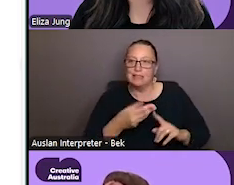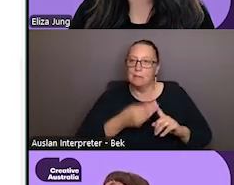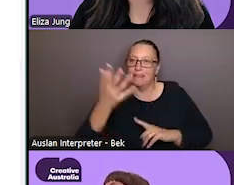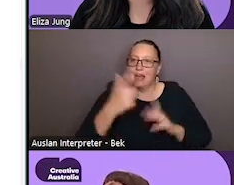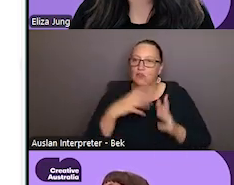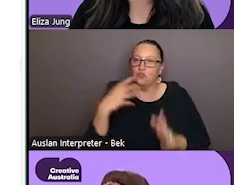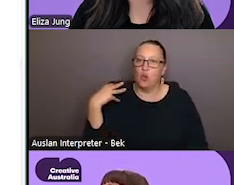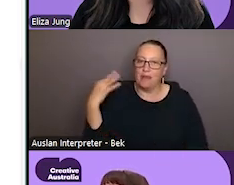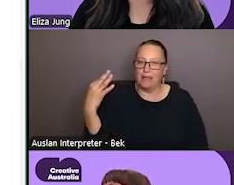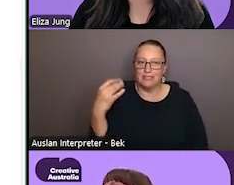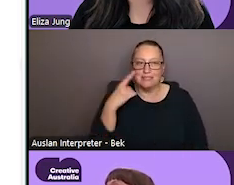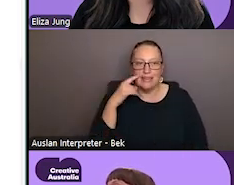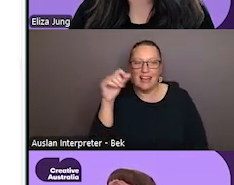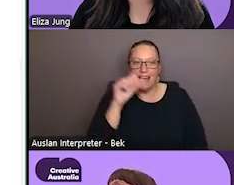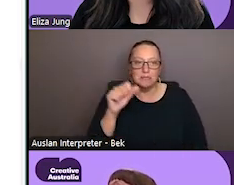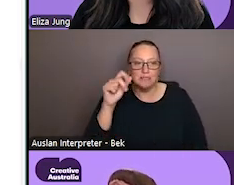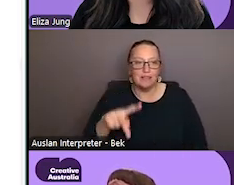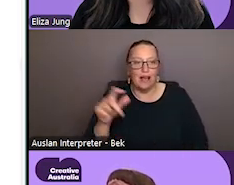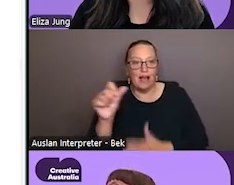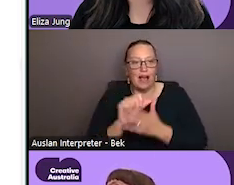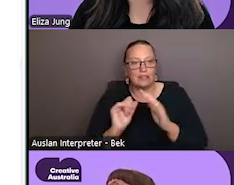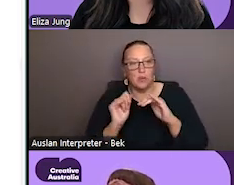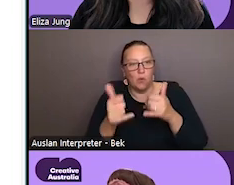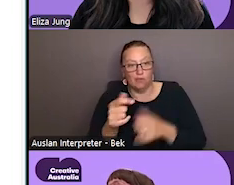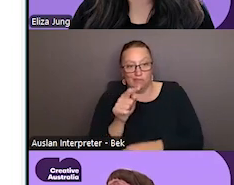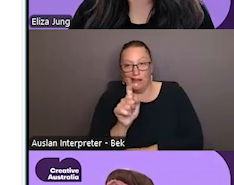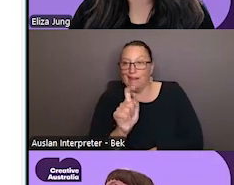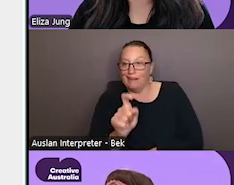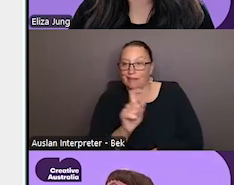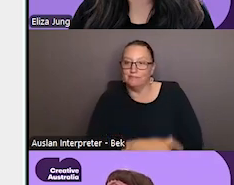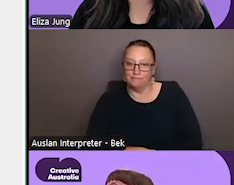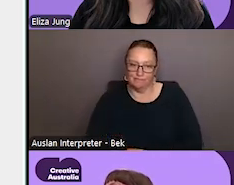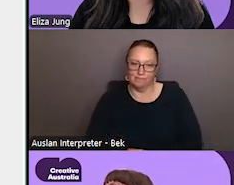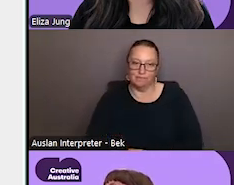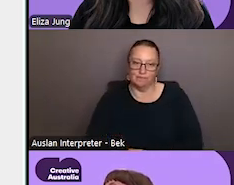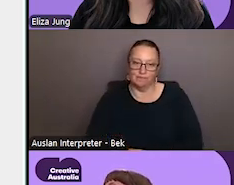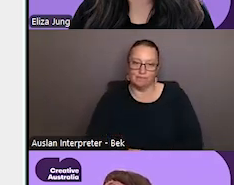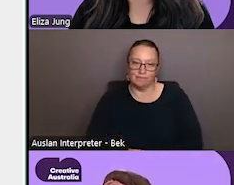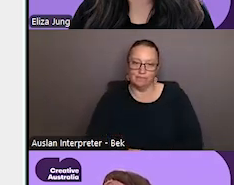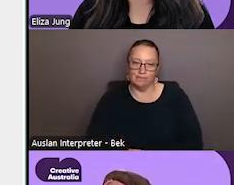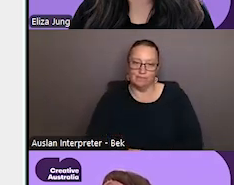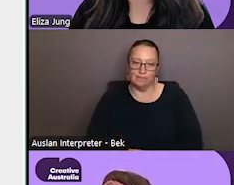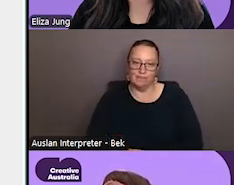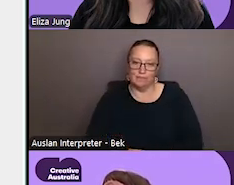you'll see the Asia Pacific Arts Awards 2026 here. Click here to nominate,